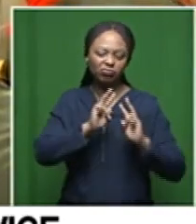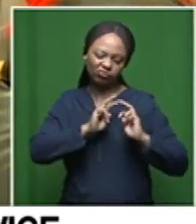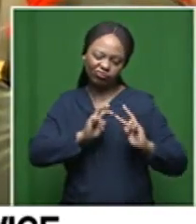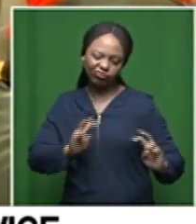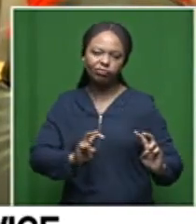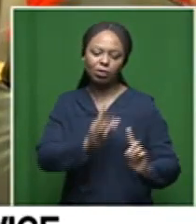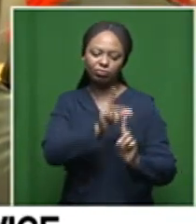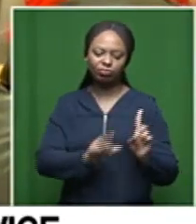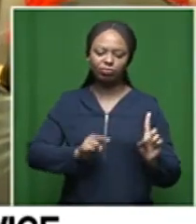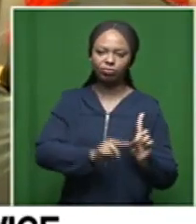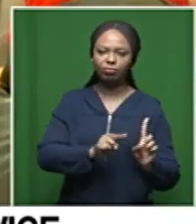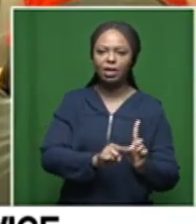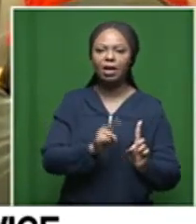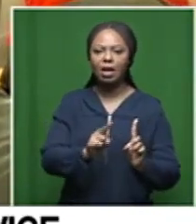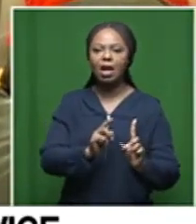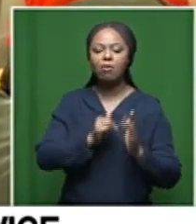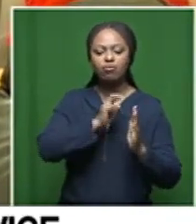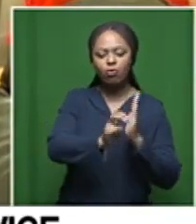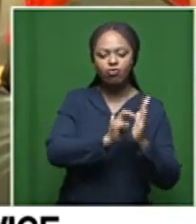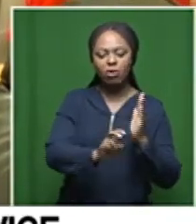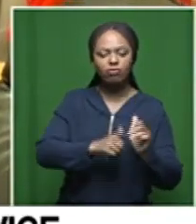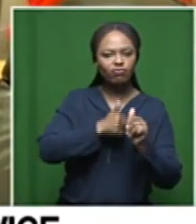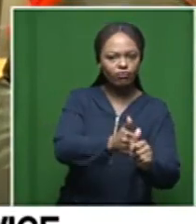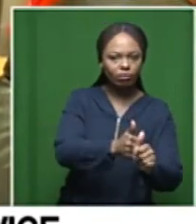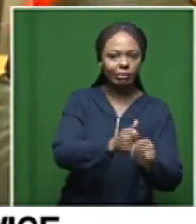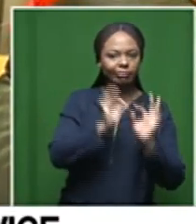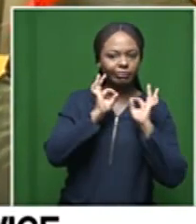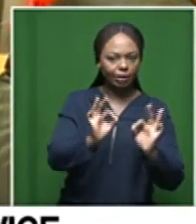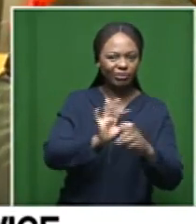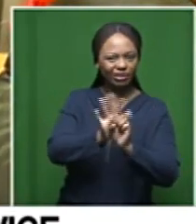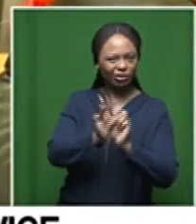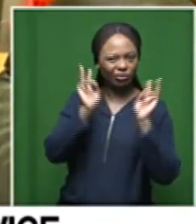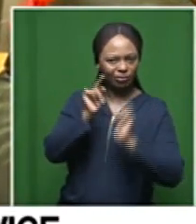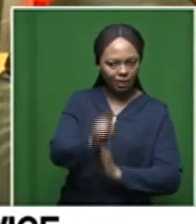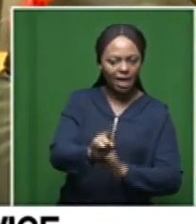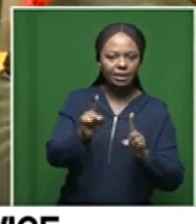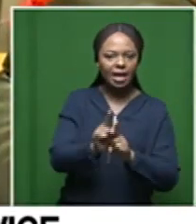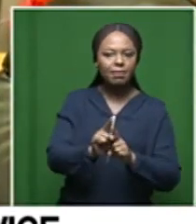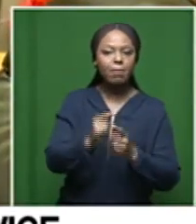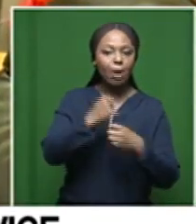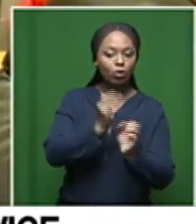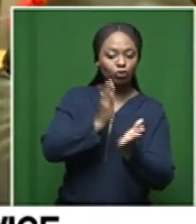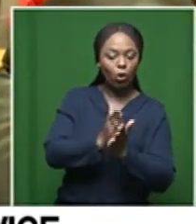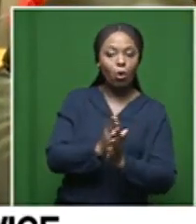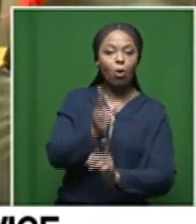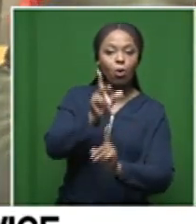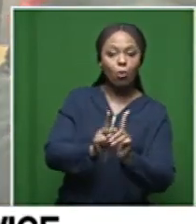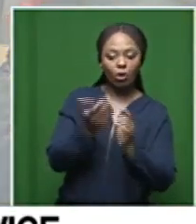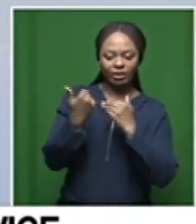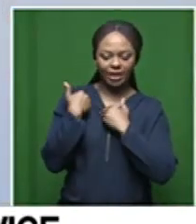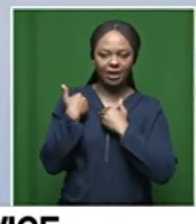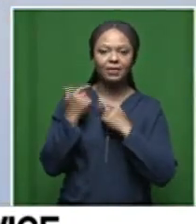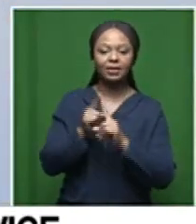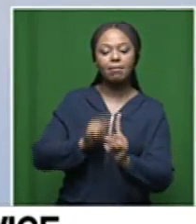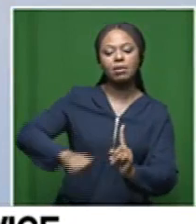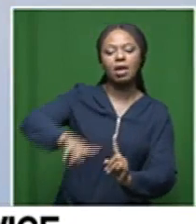ensuring that all COVID protocol is followed to ensure their safety. Then they go on to